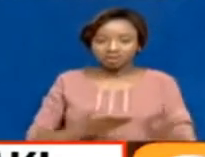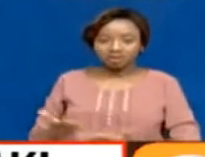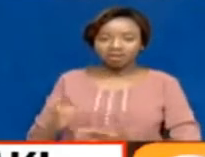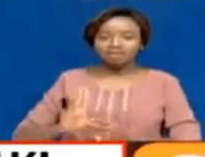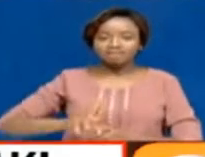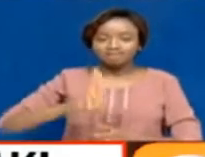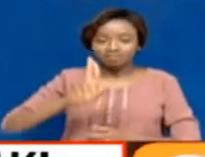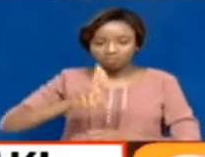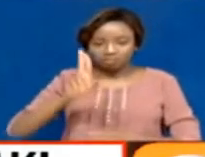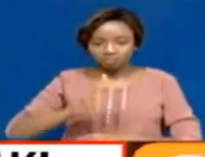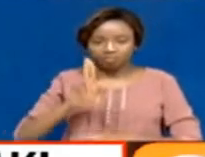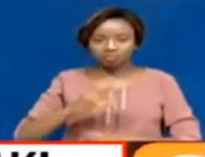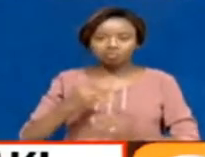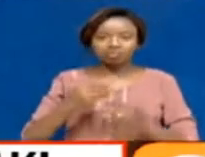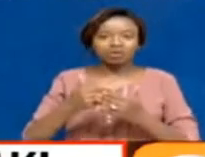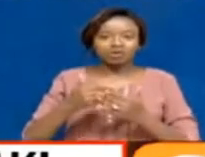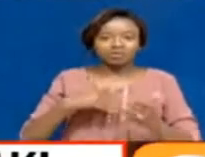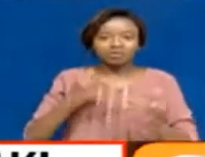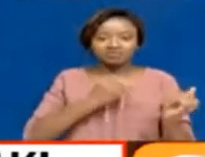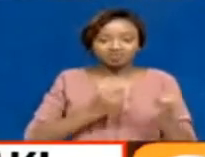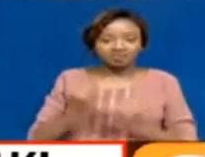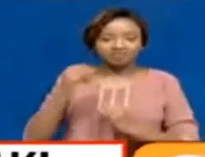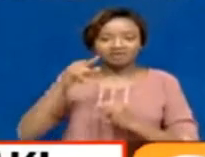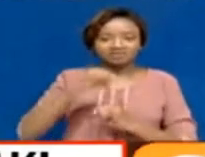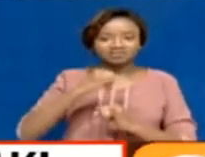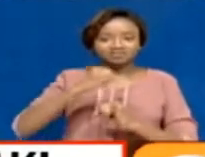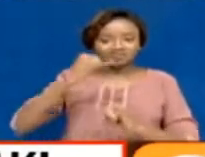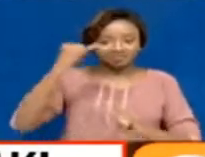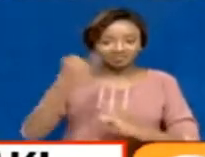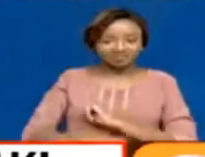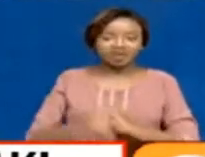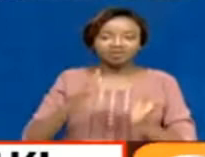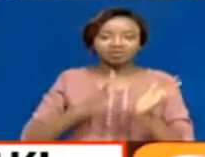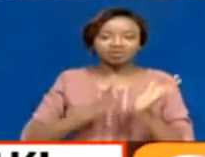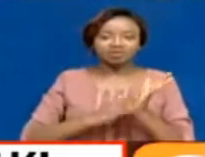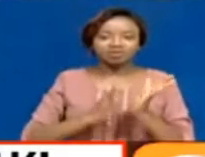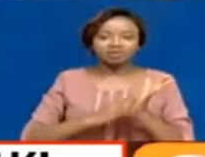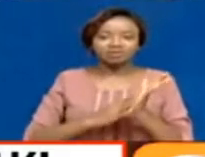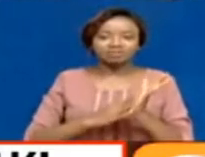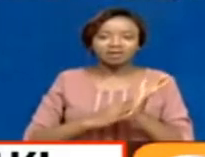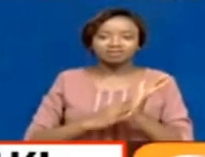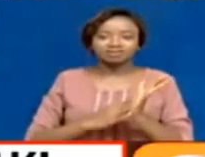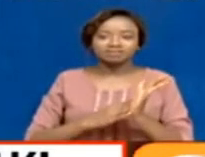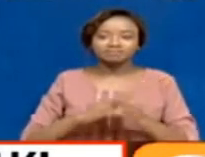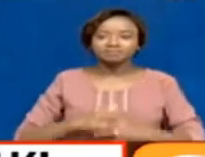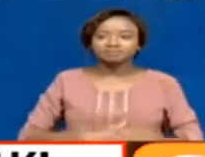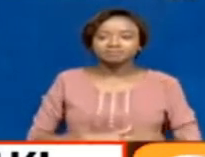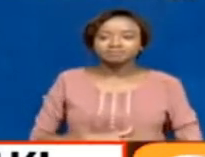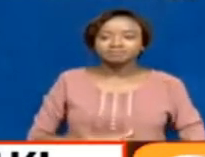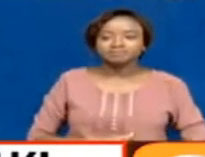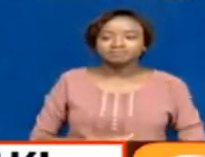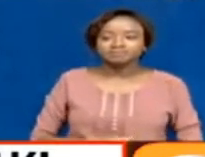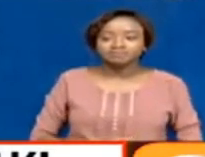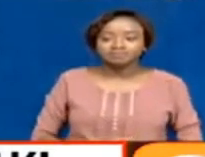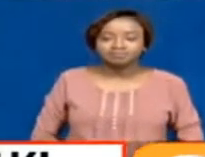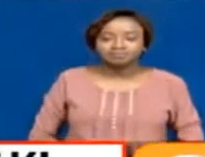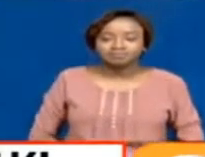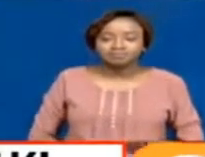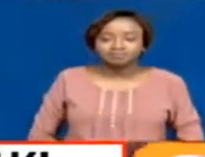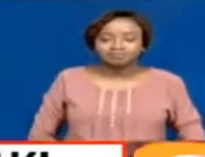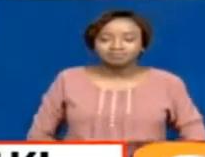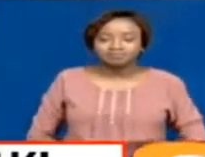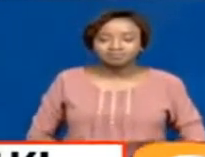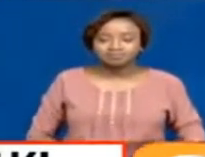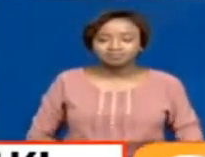the President before we invite him for the final remarks and condoling message to